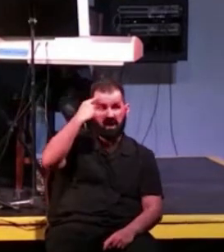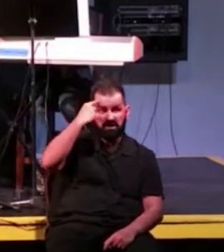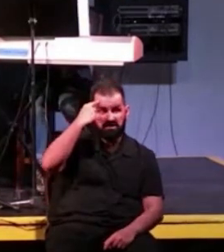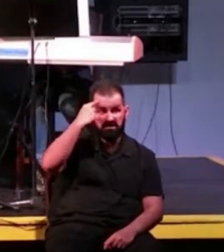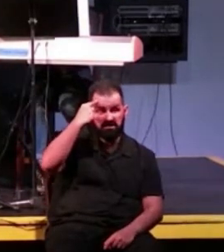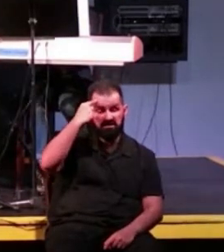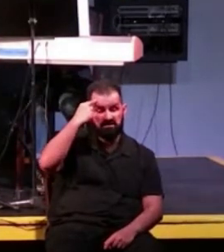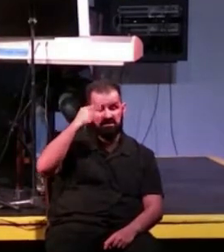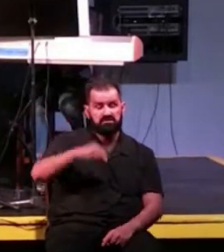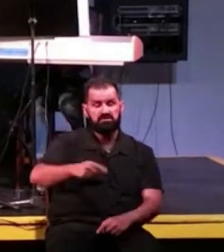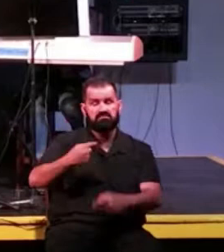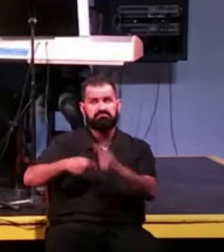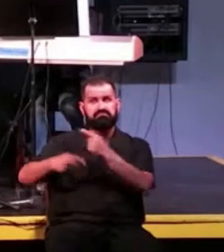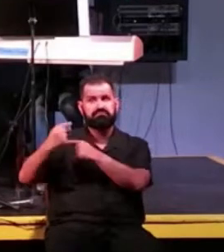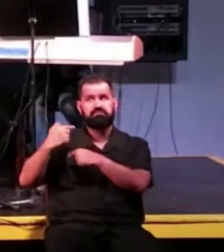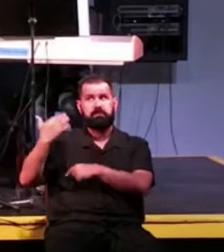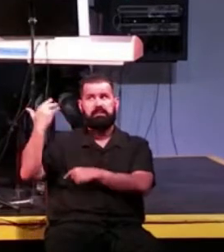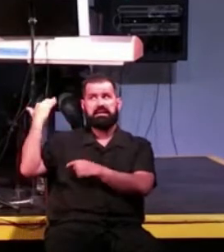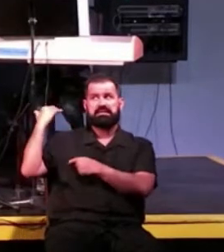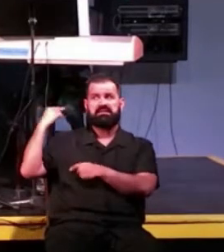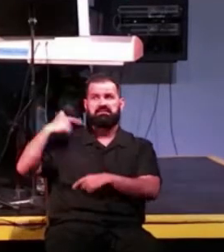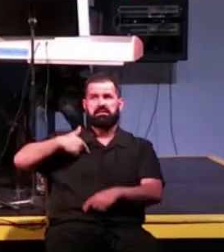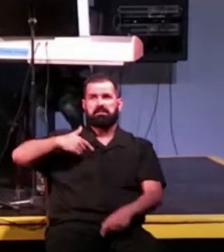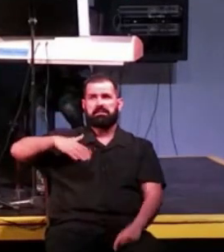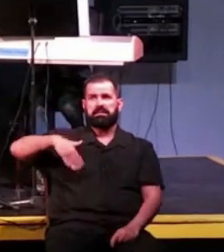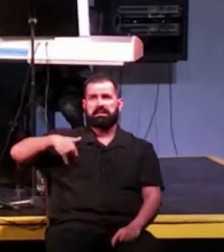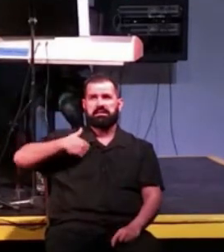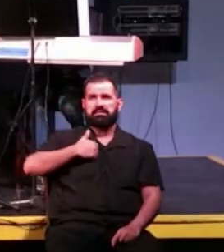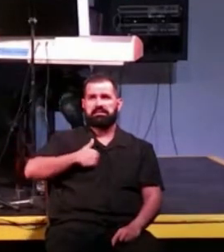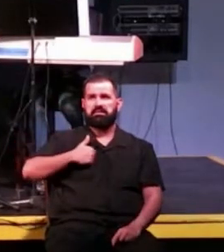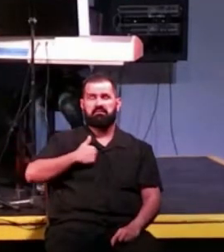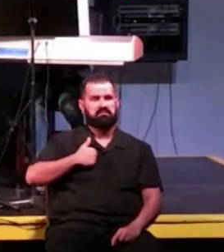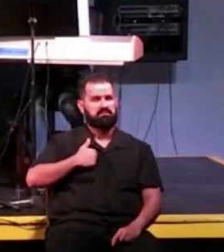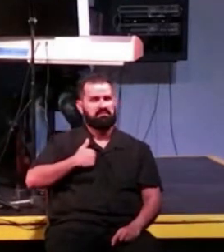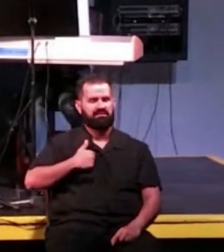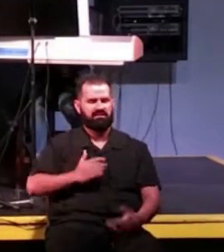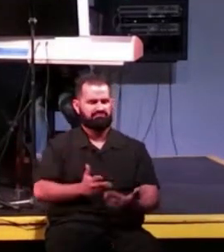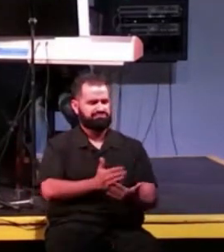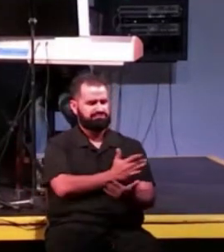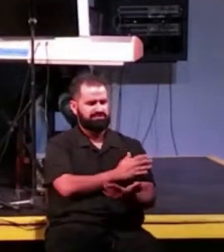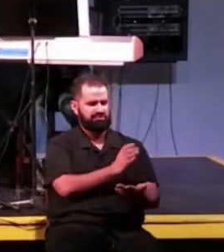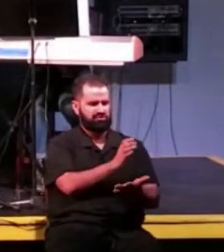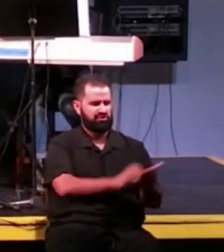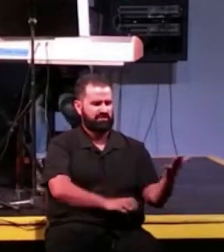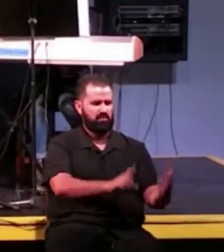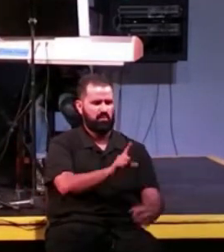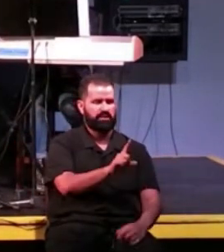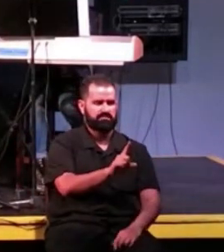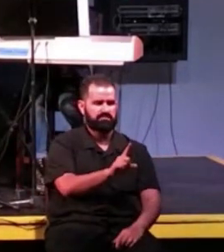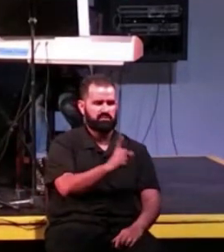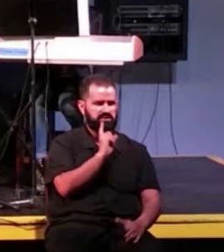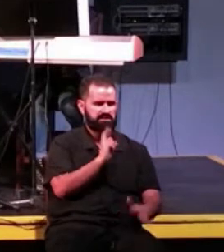was unrepented sin. You're like, where was that? It's all over chapter 1.